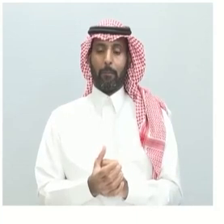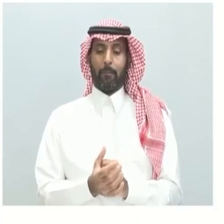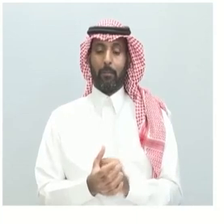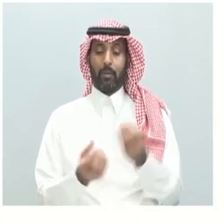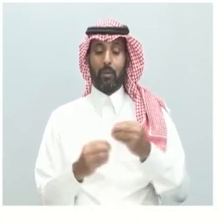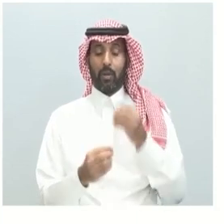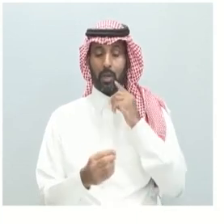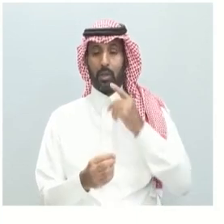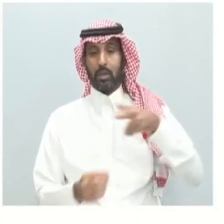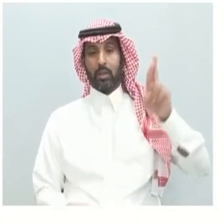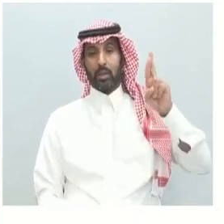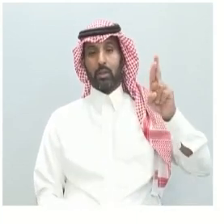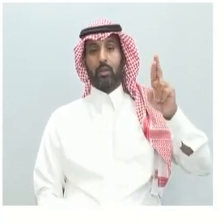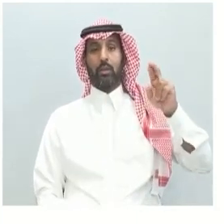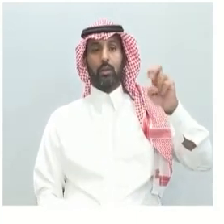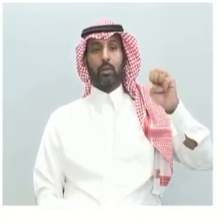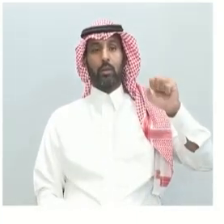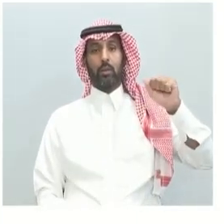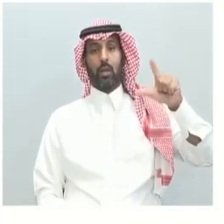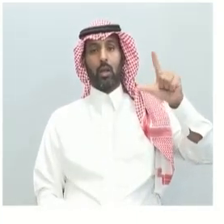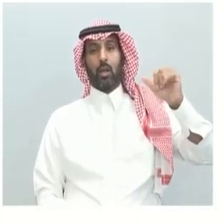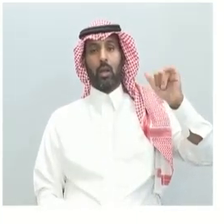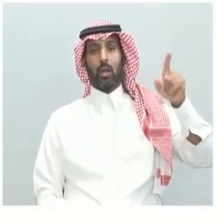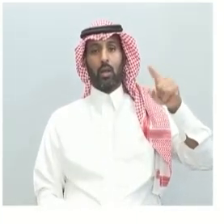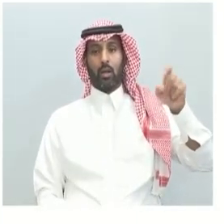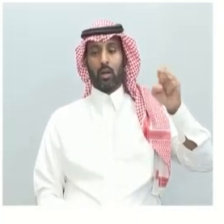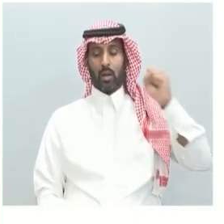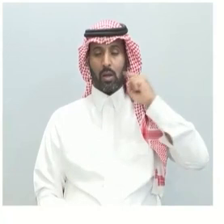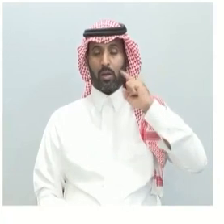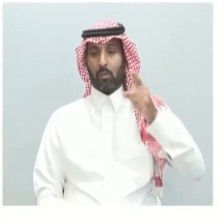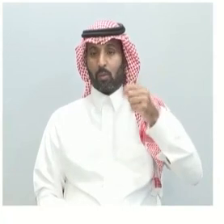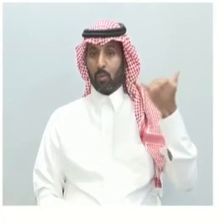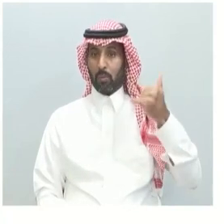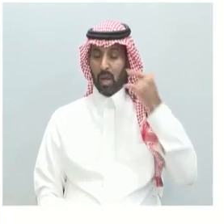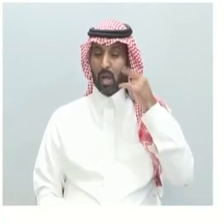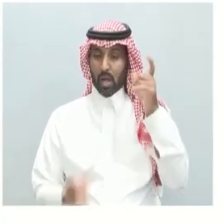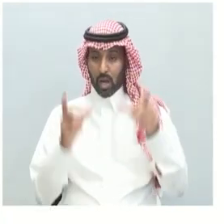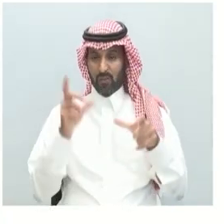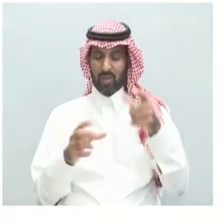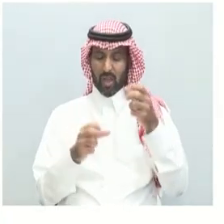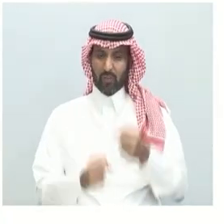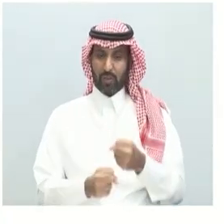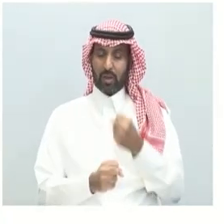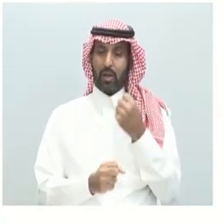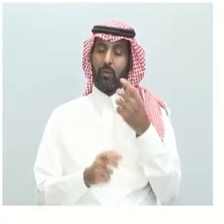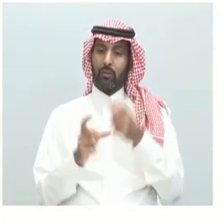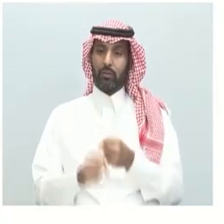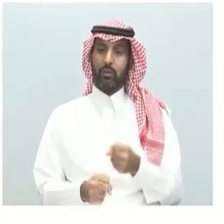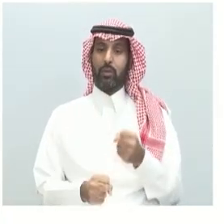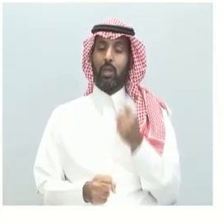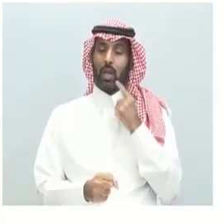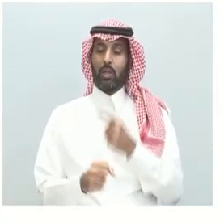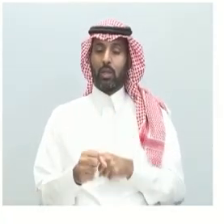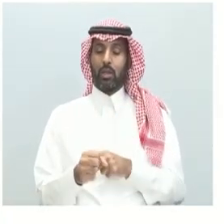yes, most people realize how important it is to conserve energy these days. Number nine, Dubai